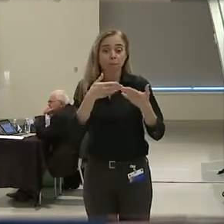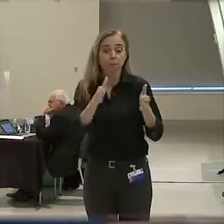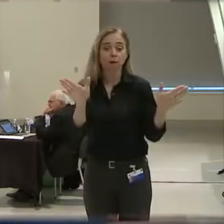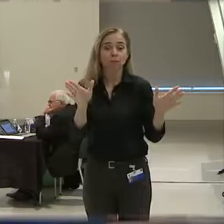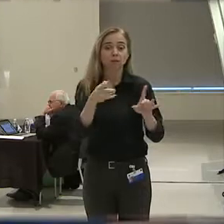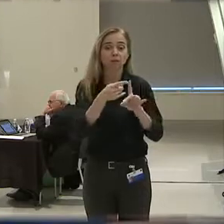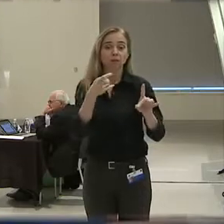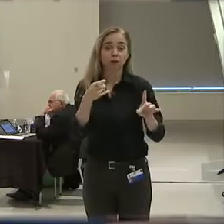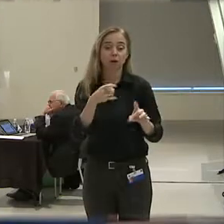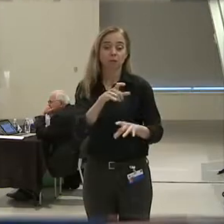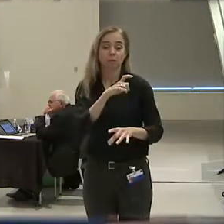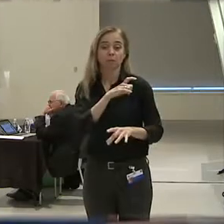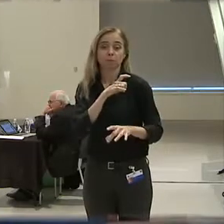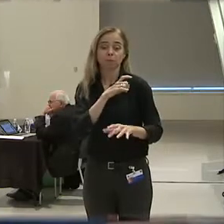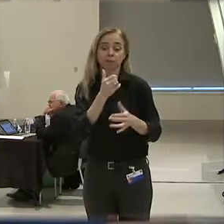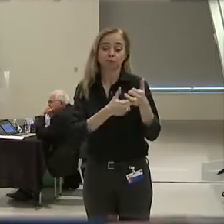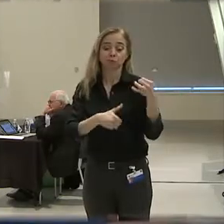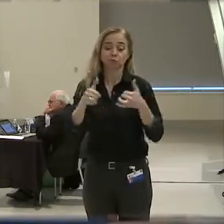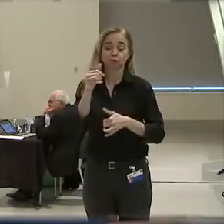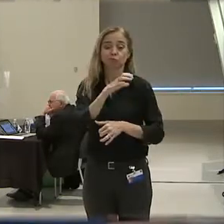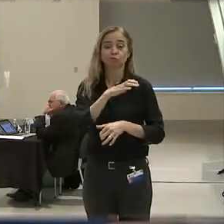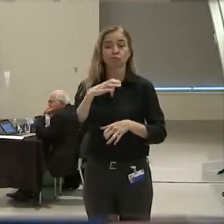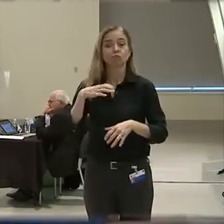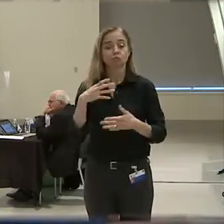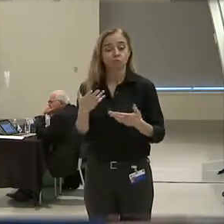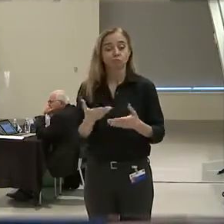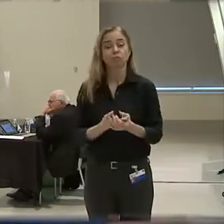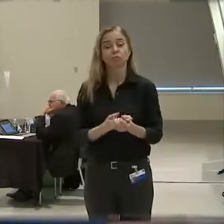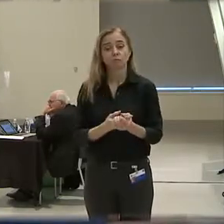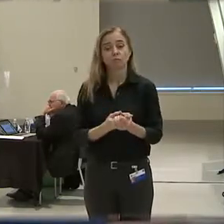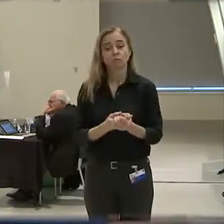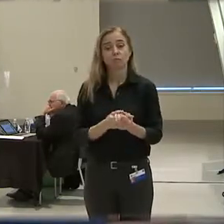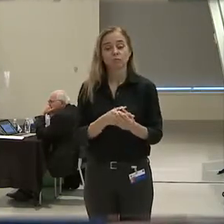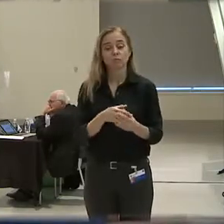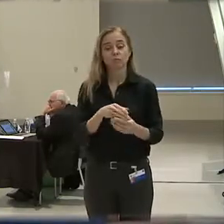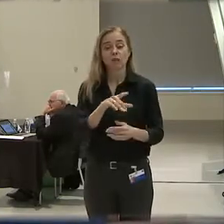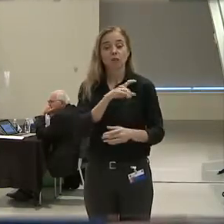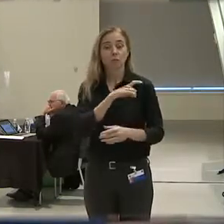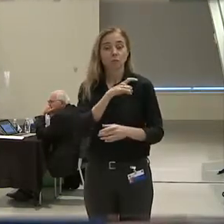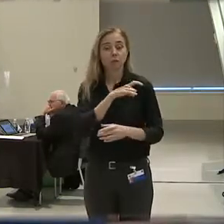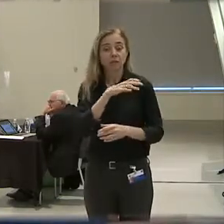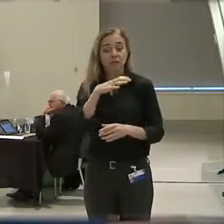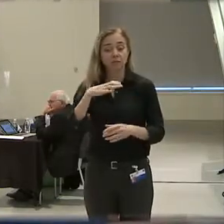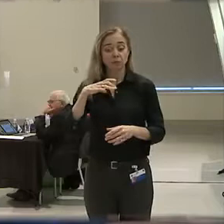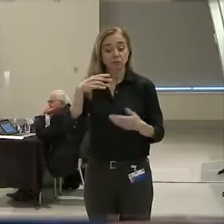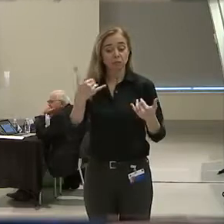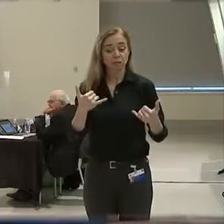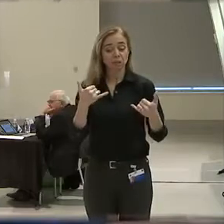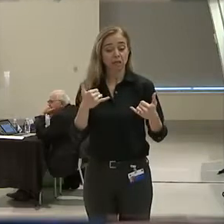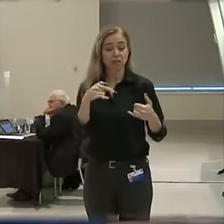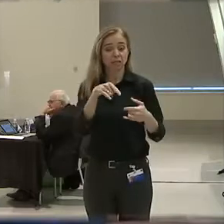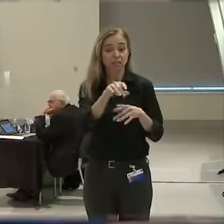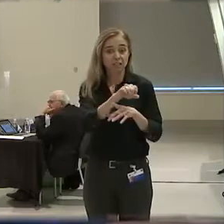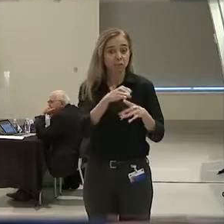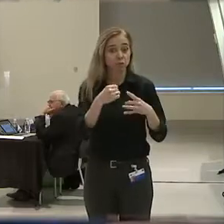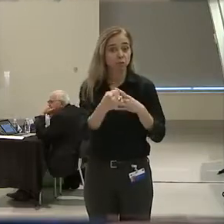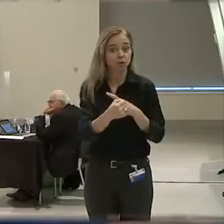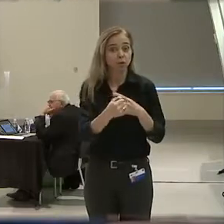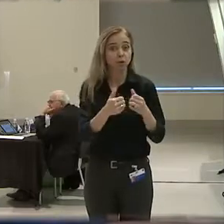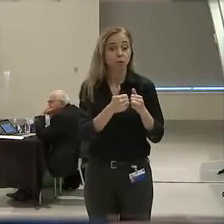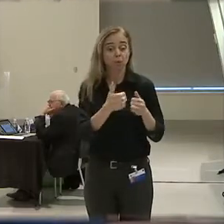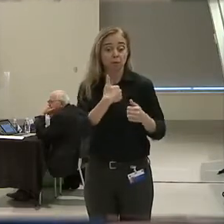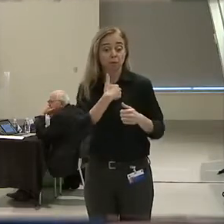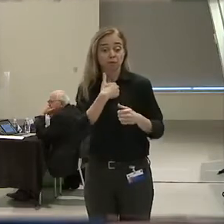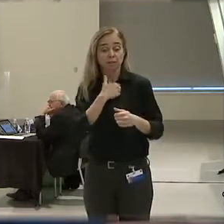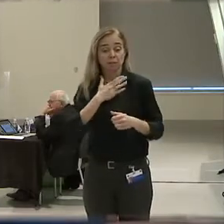police commission with public comment. And so the police commission, in this particular case, with me and my